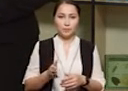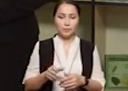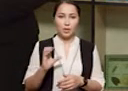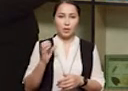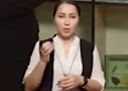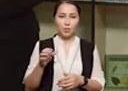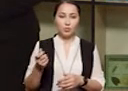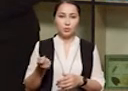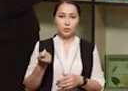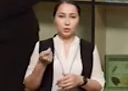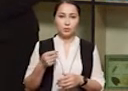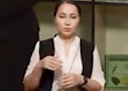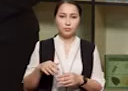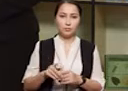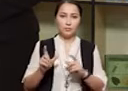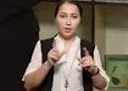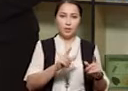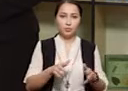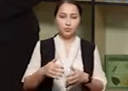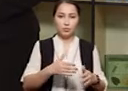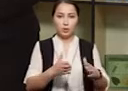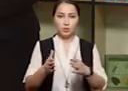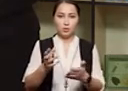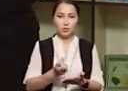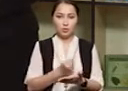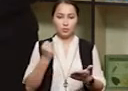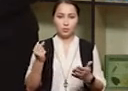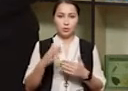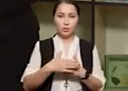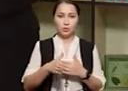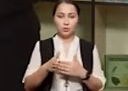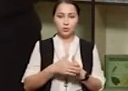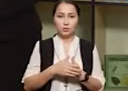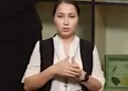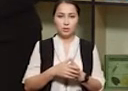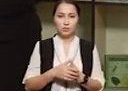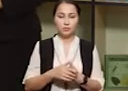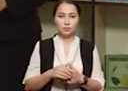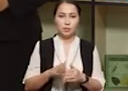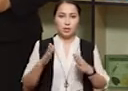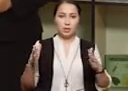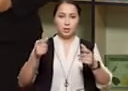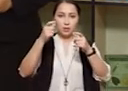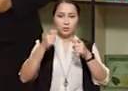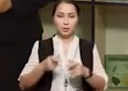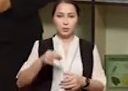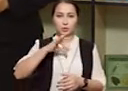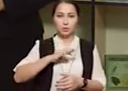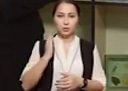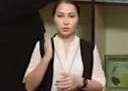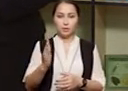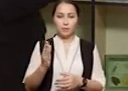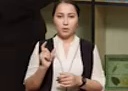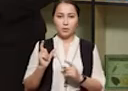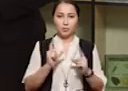Kumush atomini bosib o'tgan yo'lini topish uchun, ya'ni tirqishdan to katta silindrning ichki devorigacha